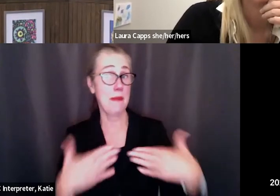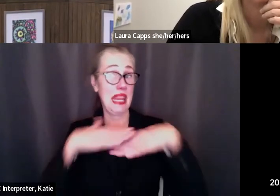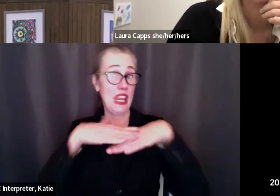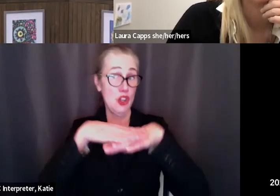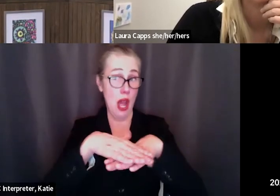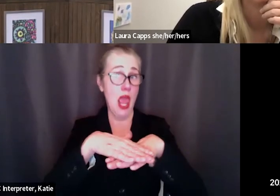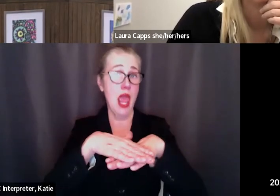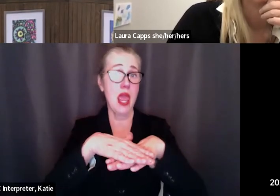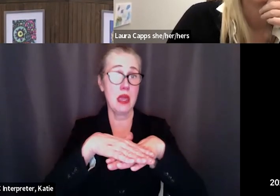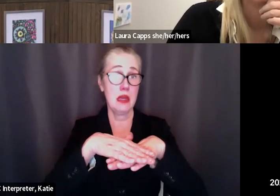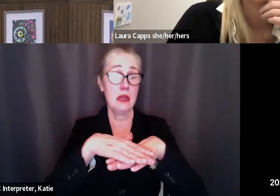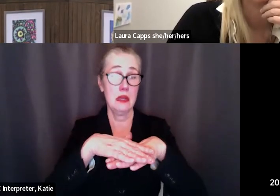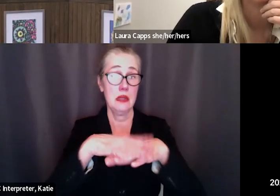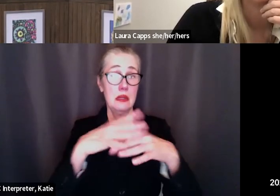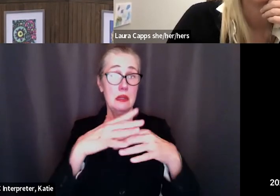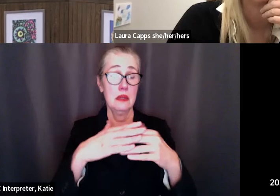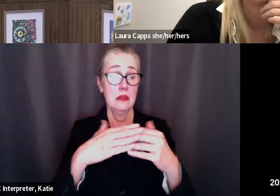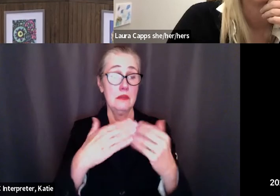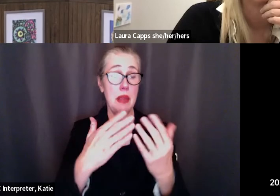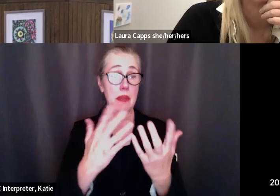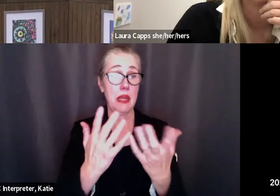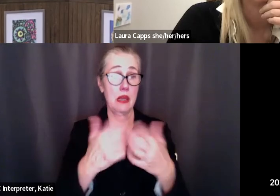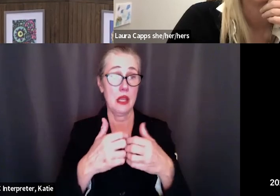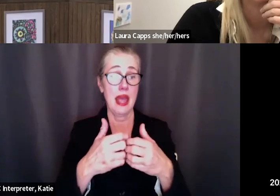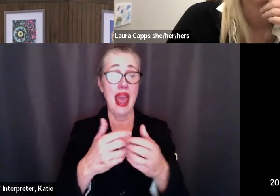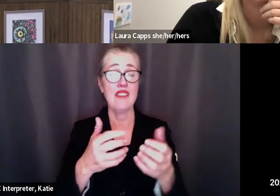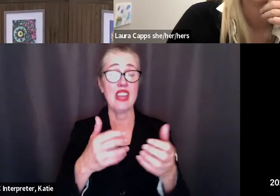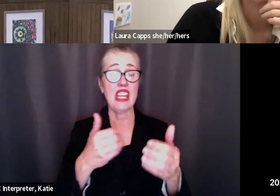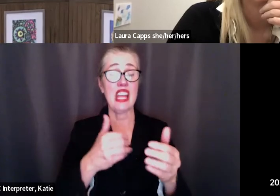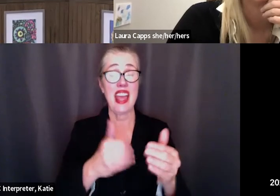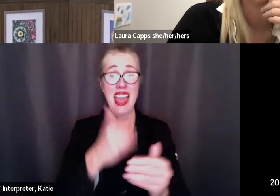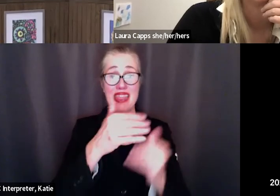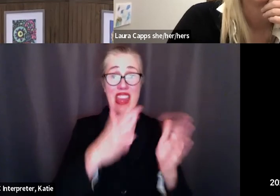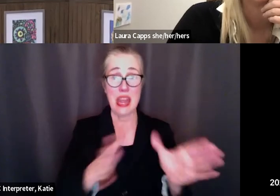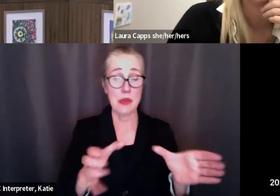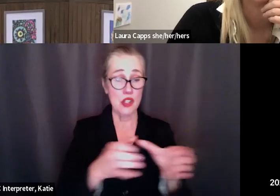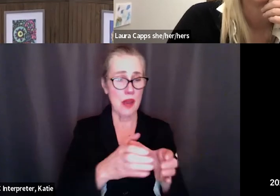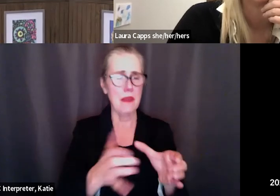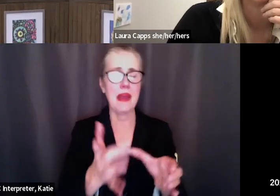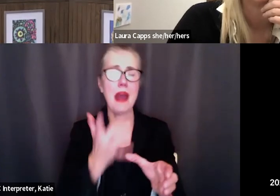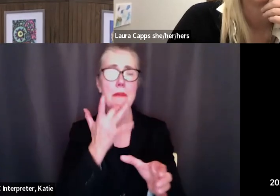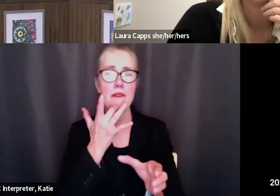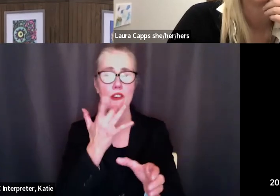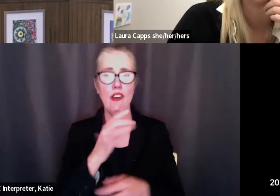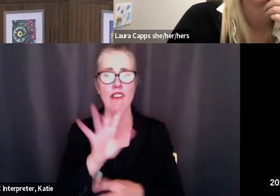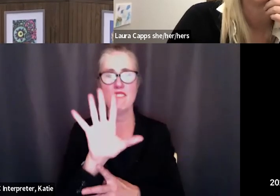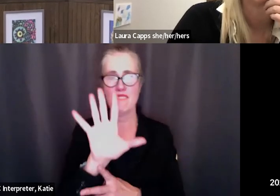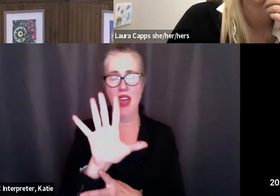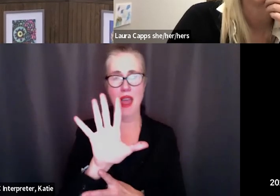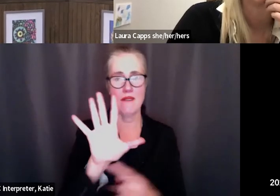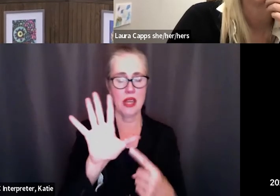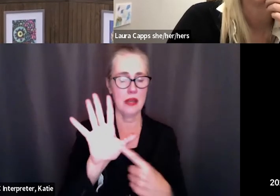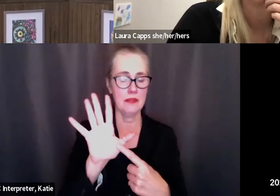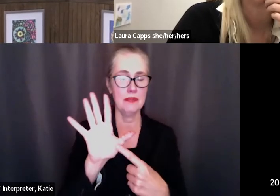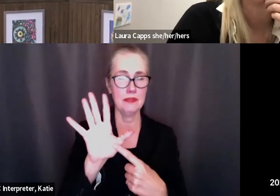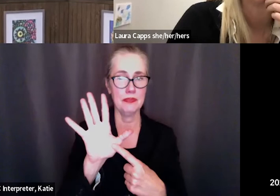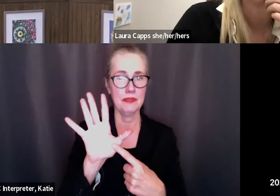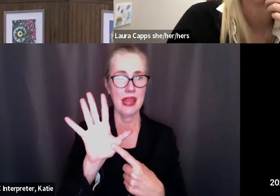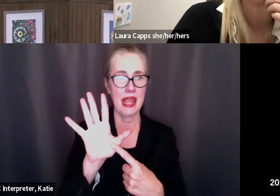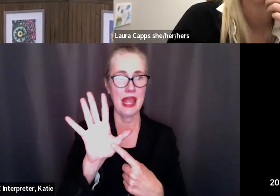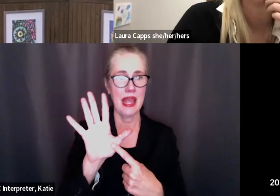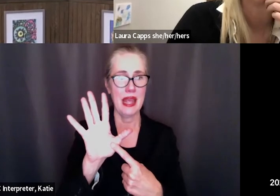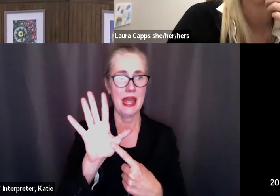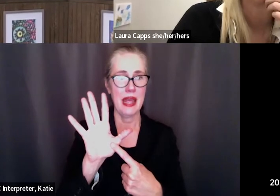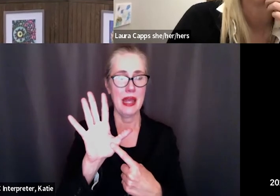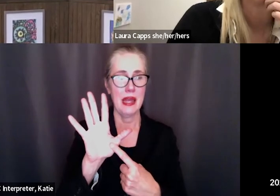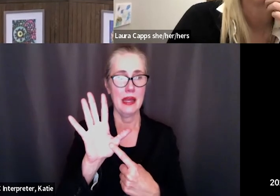over that to you know keeping the neighborhoods together but my first is five because i think that's the one that kind of really gave a little bit more